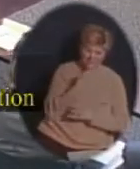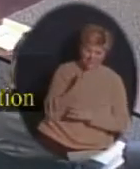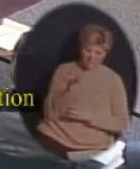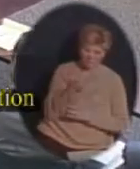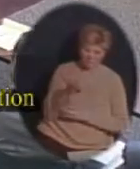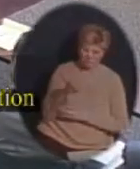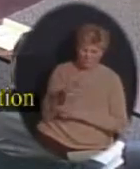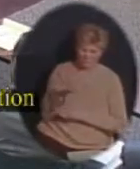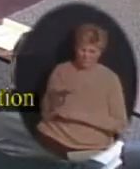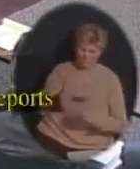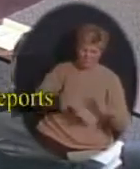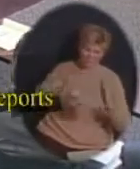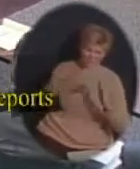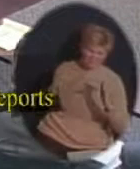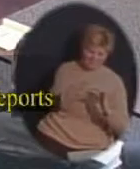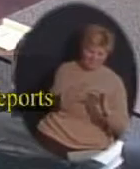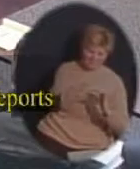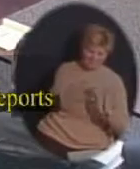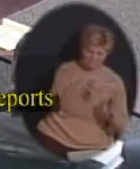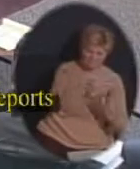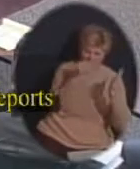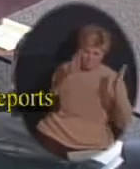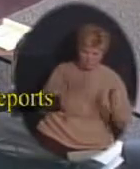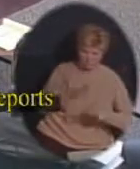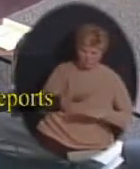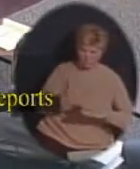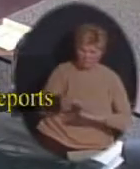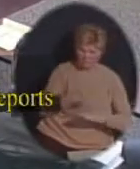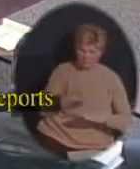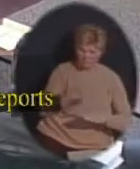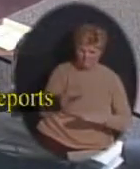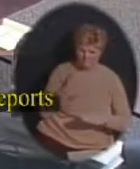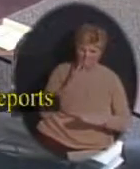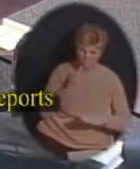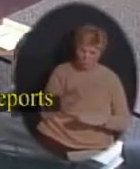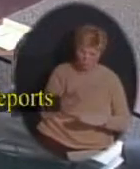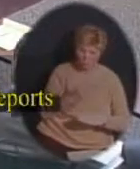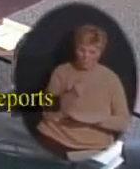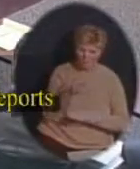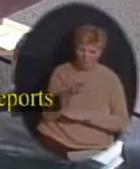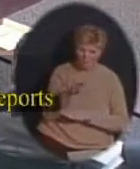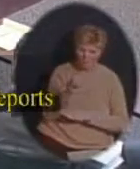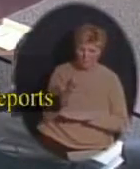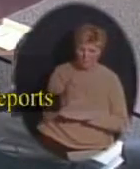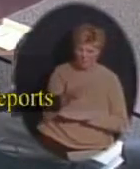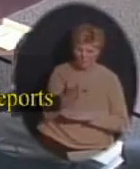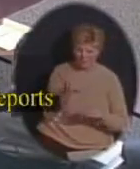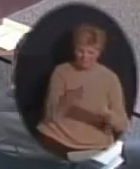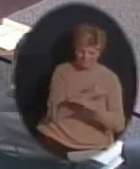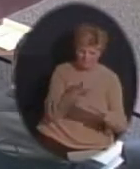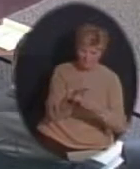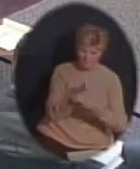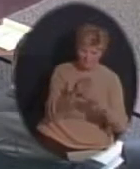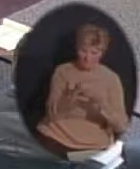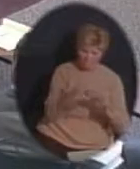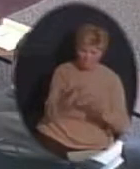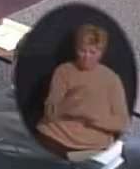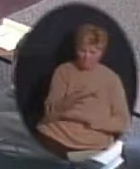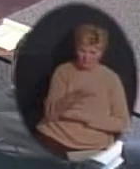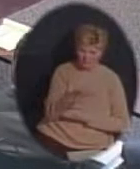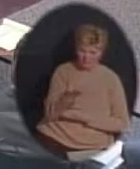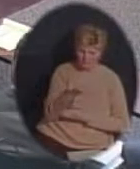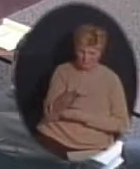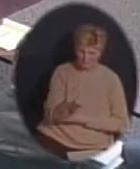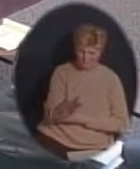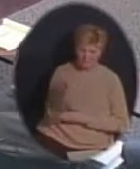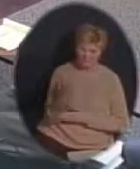received a perfect score on both the math and verbal sections of the SAT, but he's a great student who's always eager to learn. He's a member of